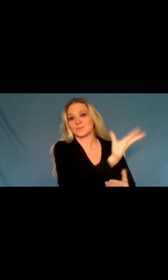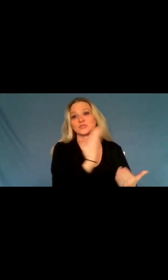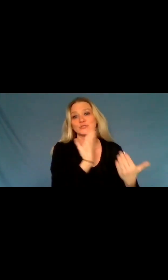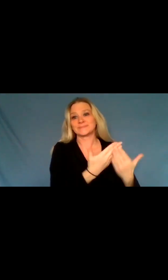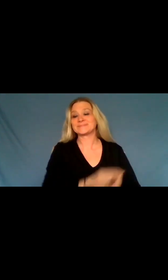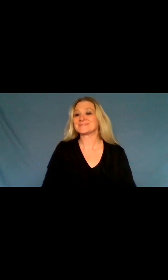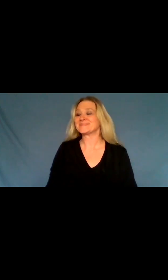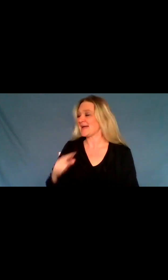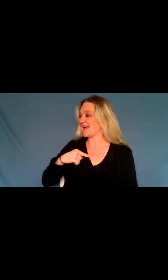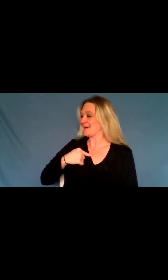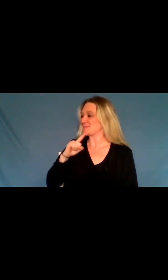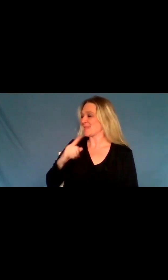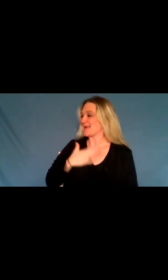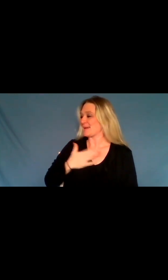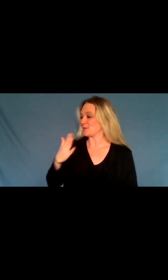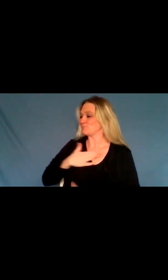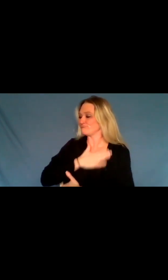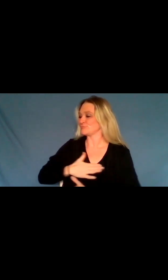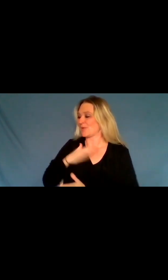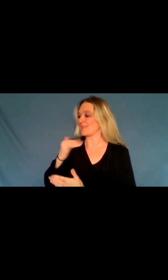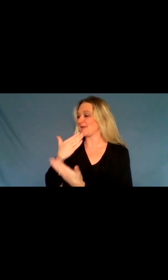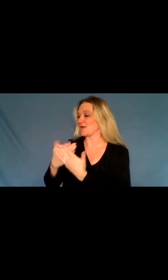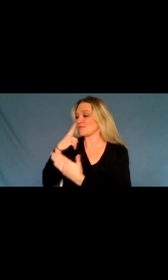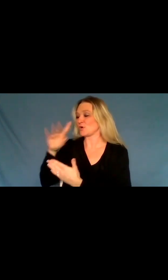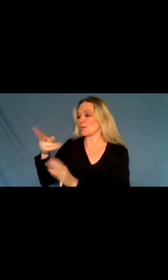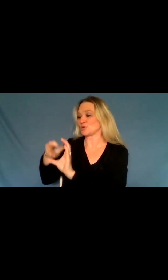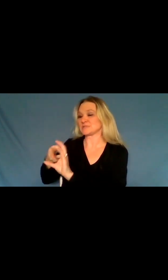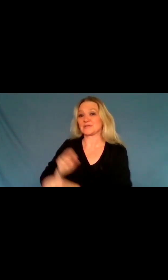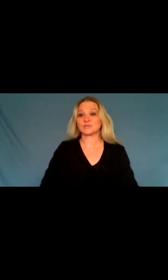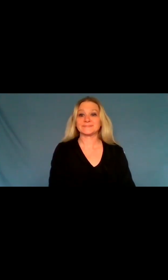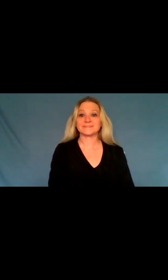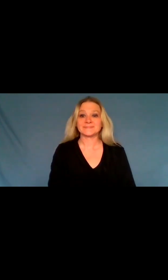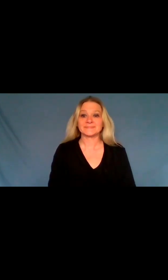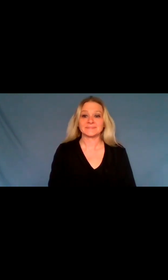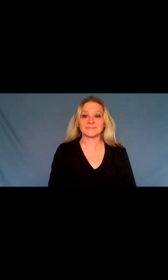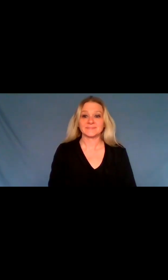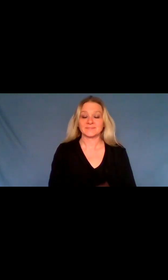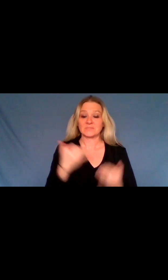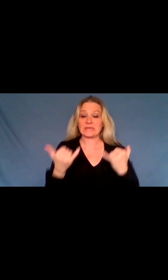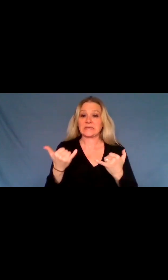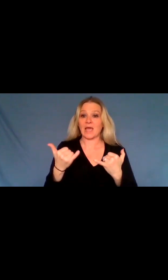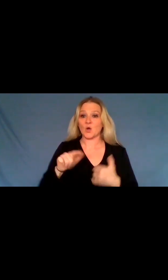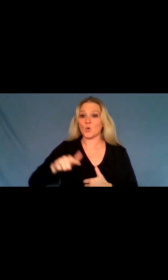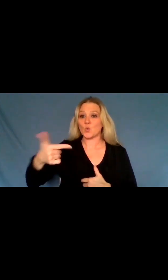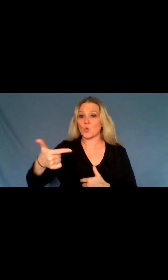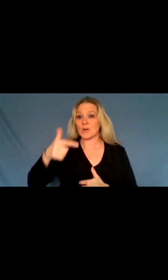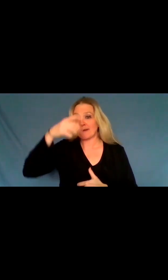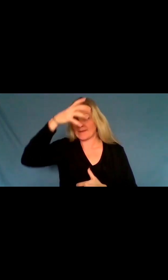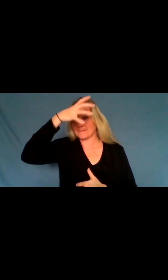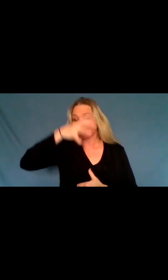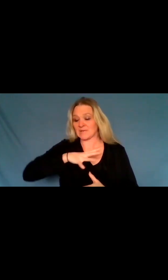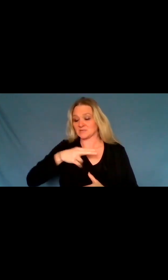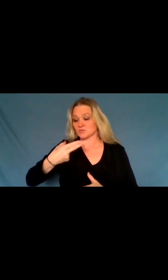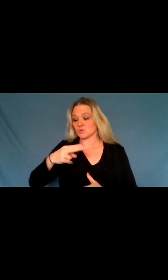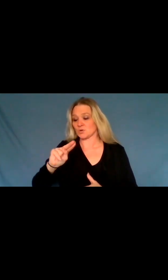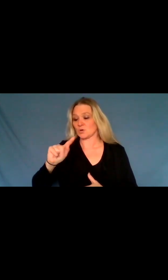I'm glad you enjoyed it. Thank you for your participation. Thank you. We will now have Mr. Huntley. Is Mr. Huntley with us